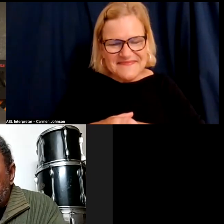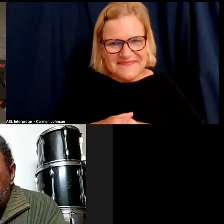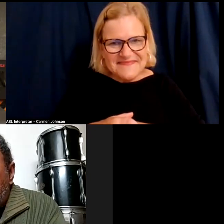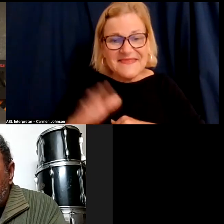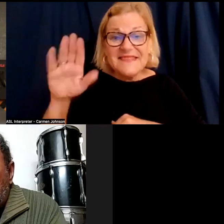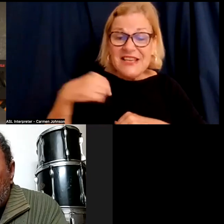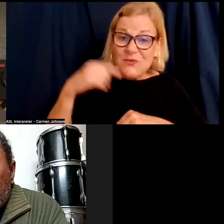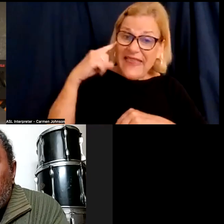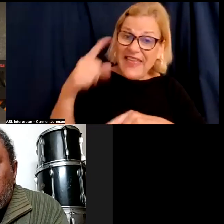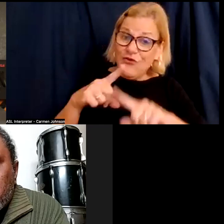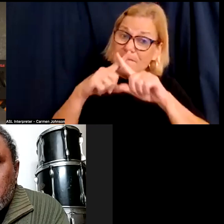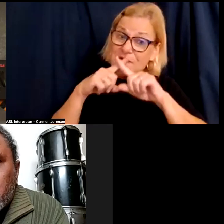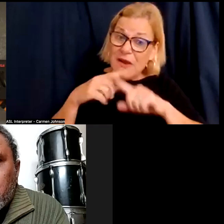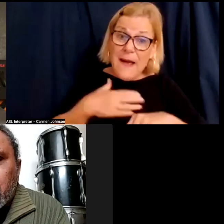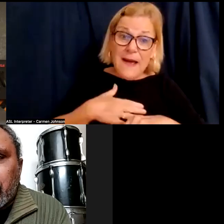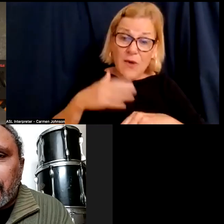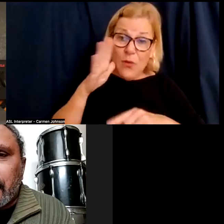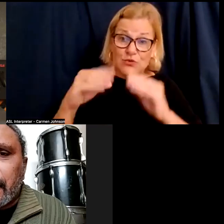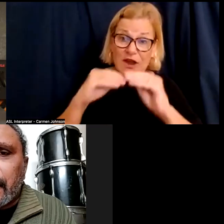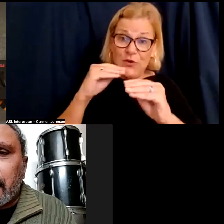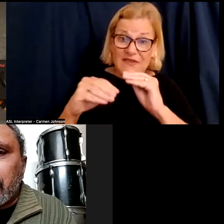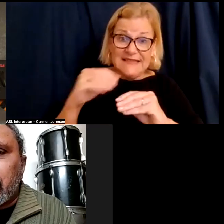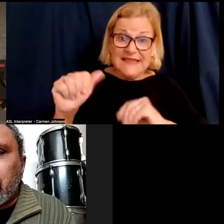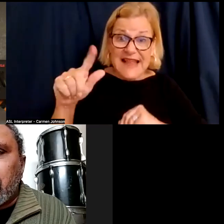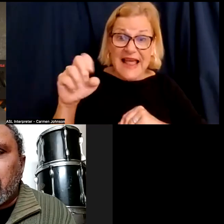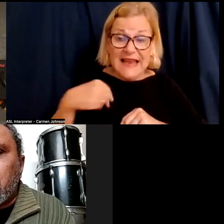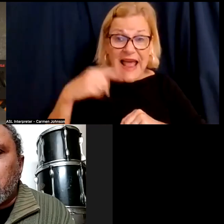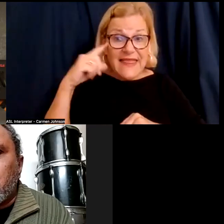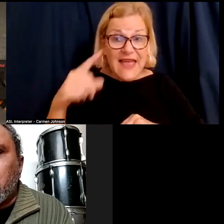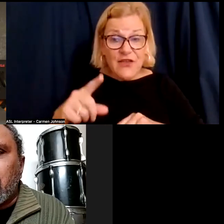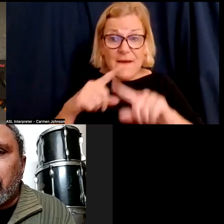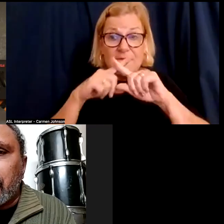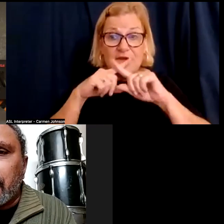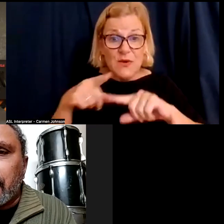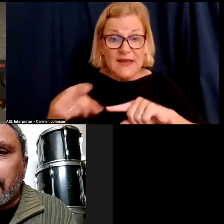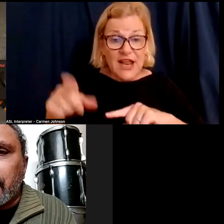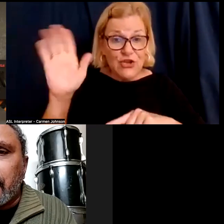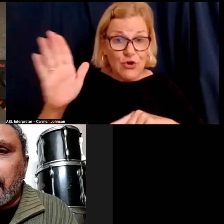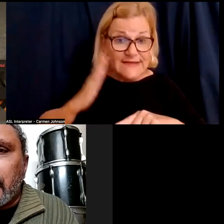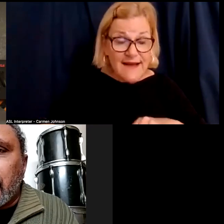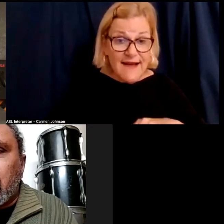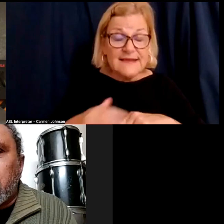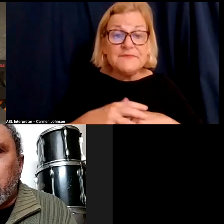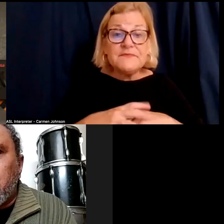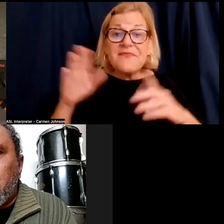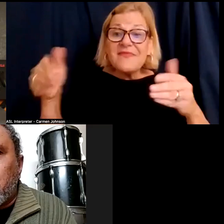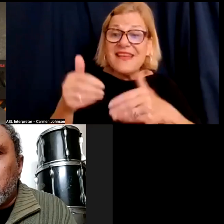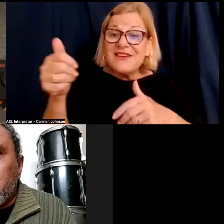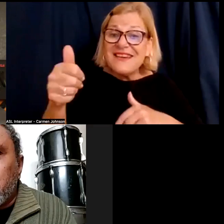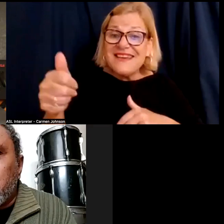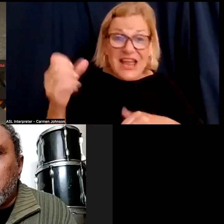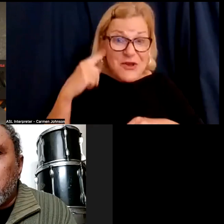So I think we have you muted. We're going to try to fix that, Allan. I think we may have you muted on your end. Introduce Can you hear yourself. me